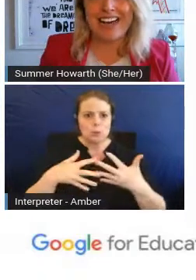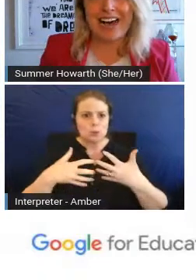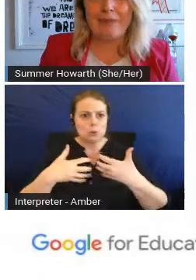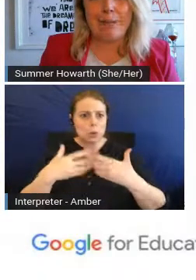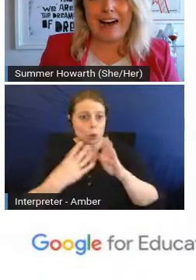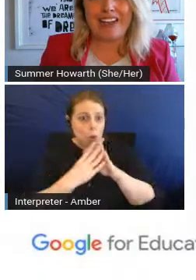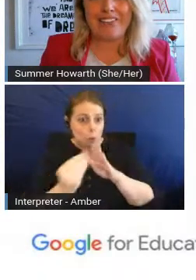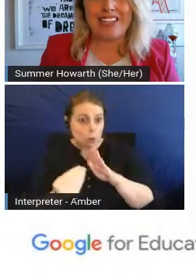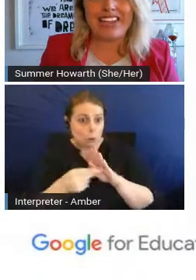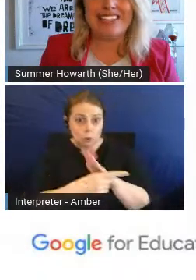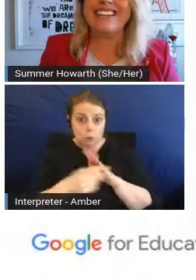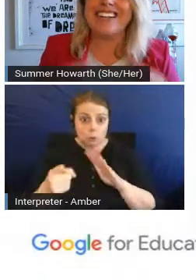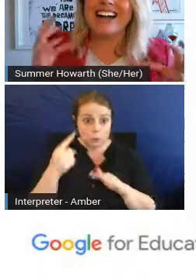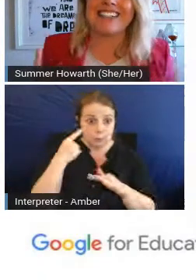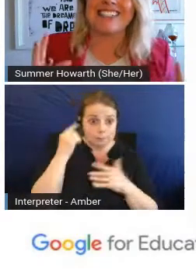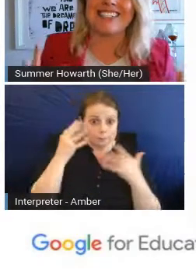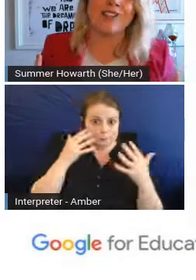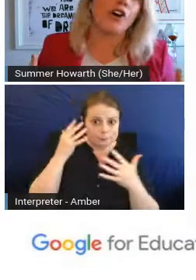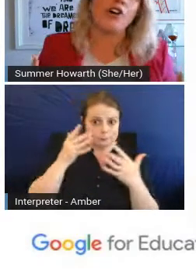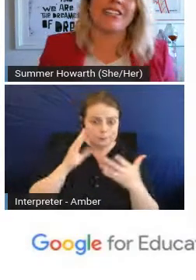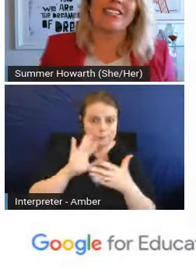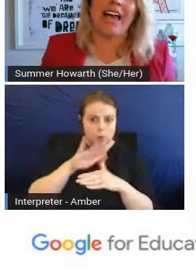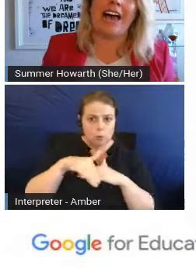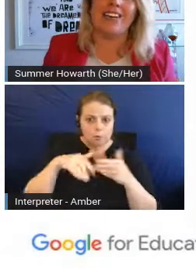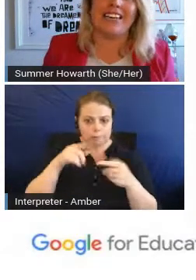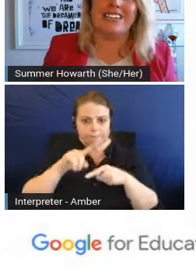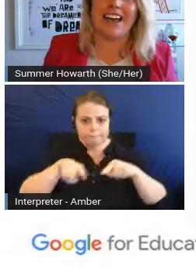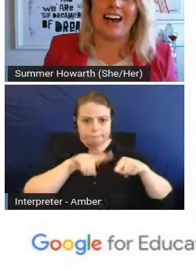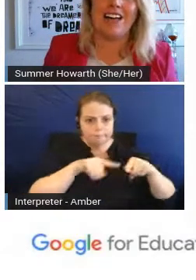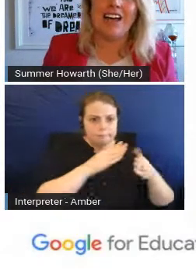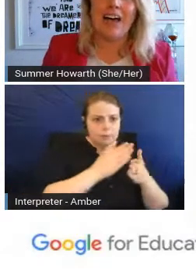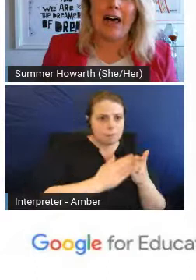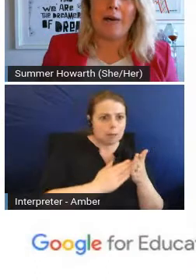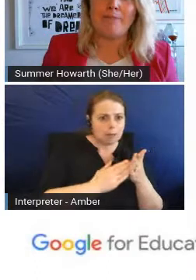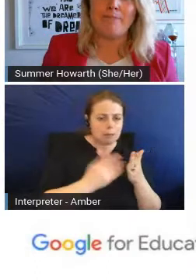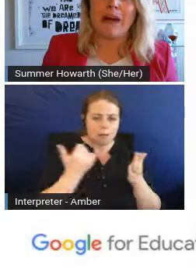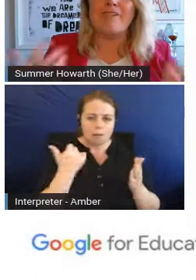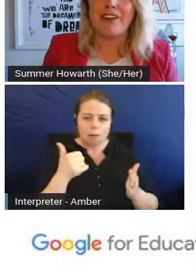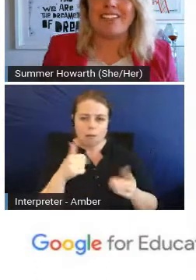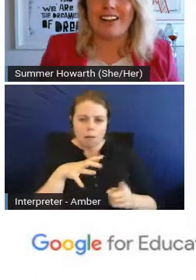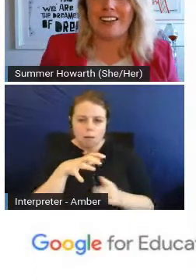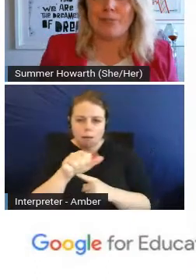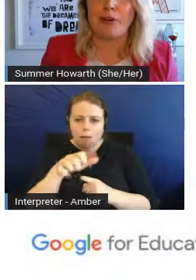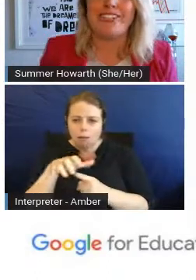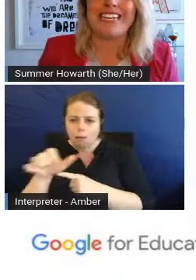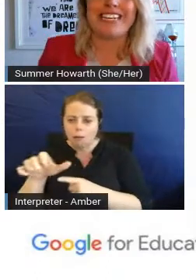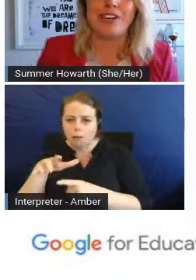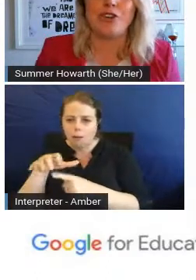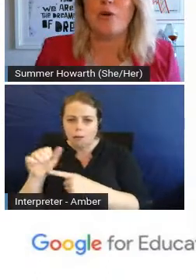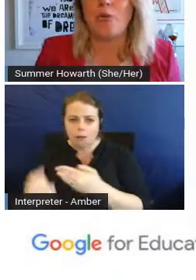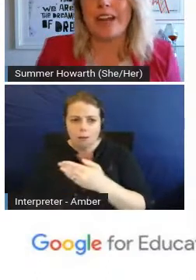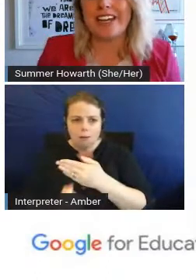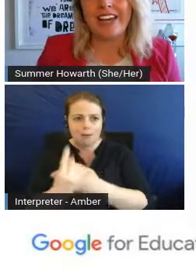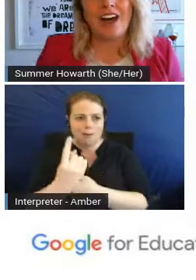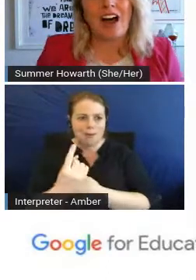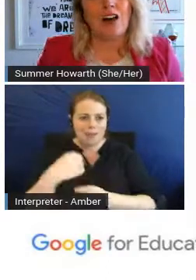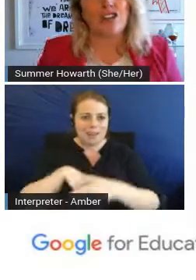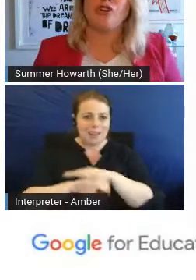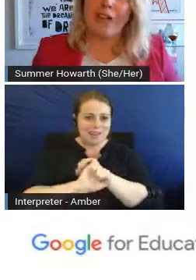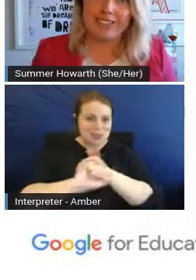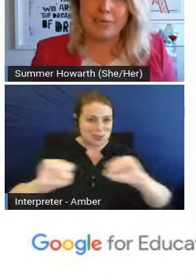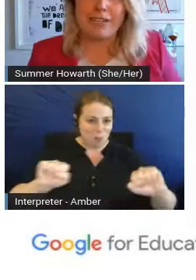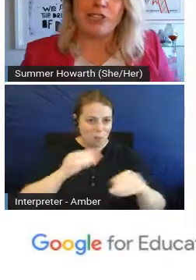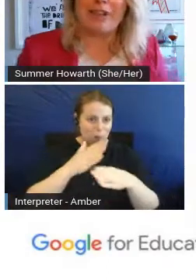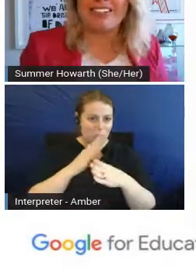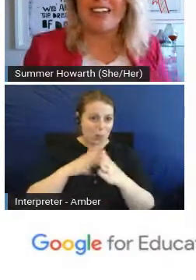that are part of this and starting to notice how these are manifesting, I suppose, in your week?